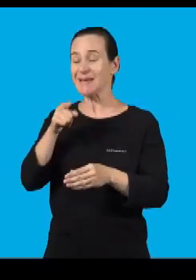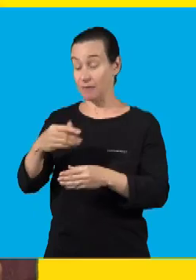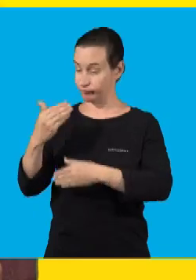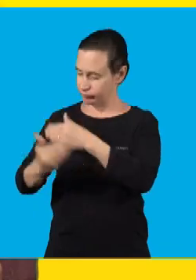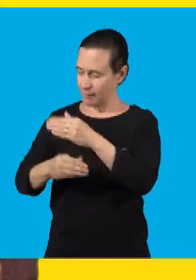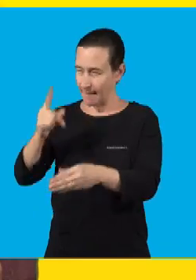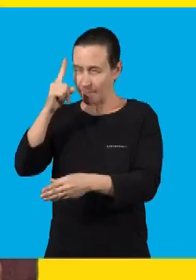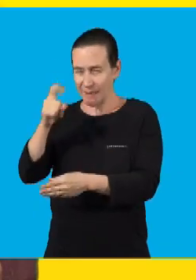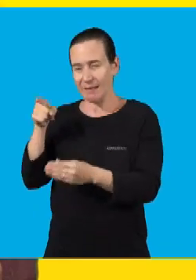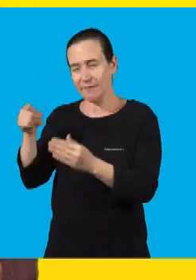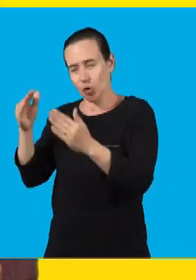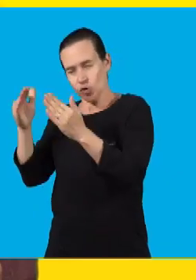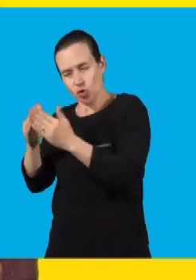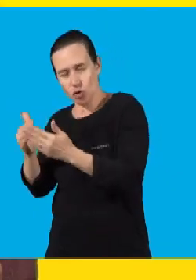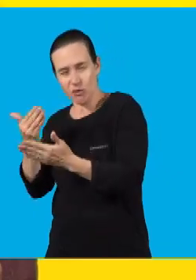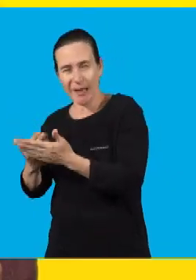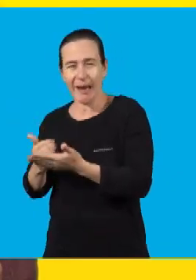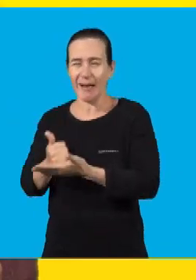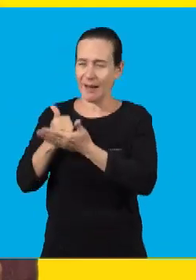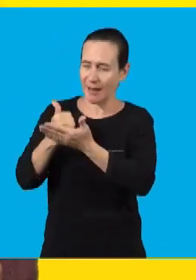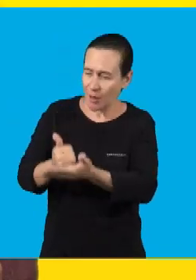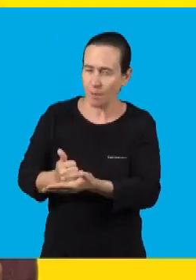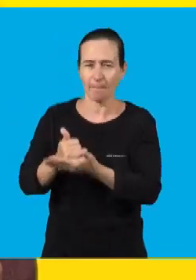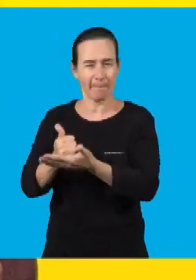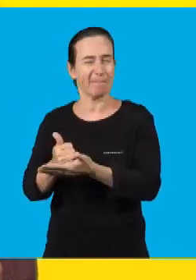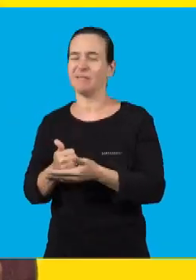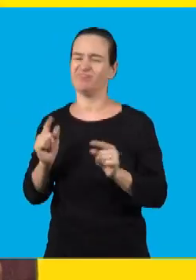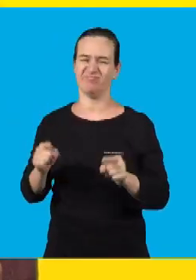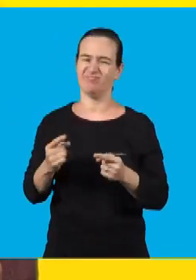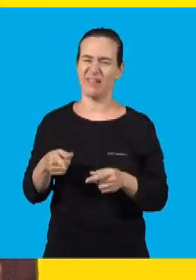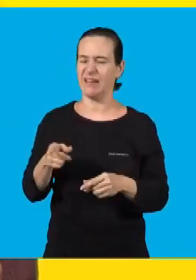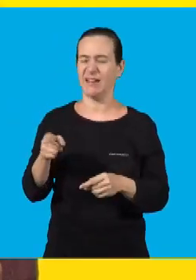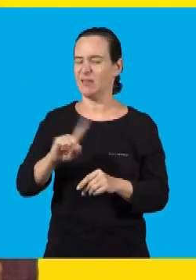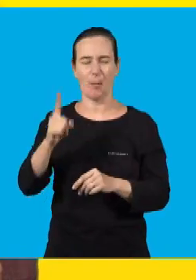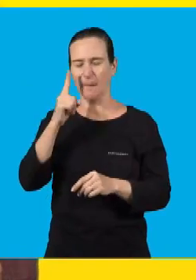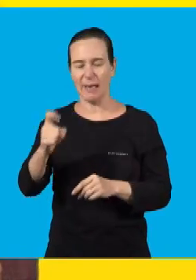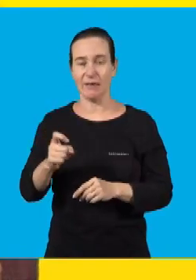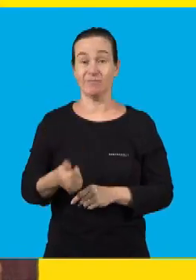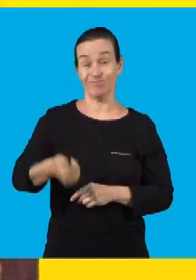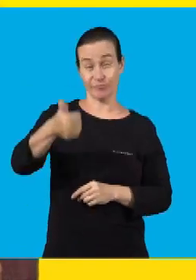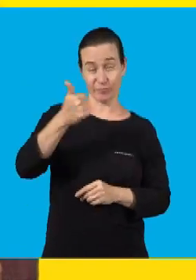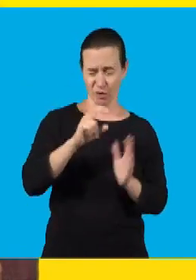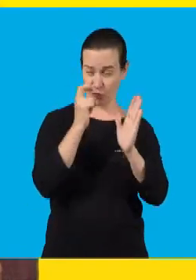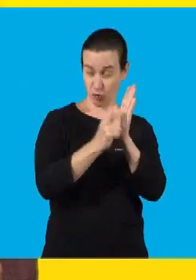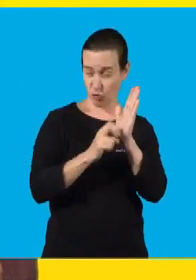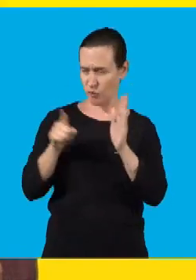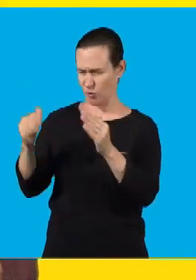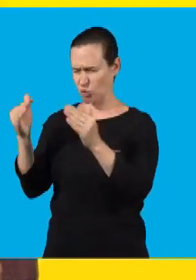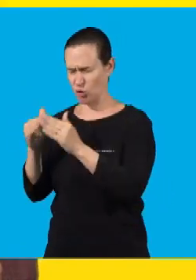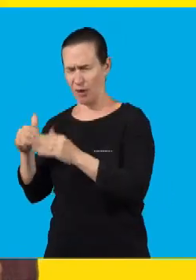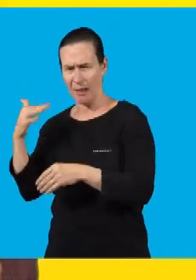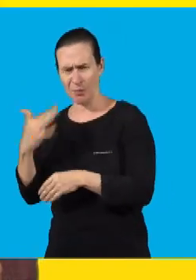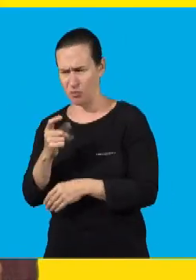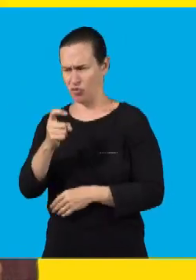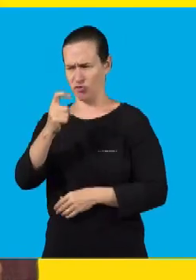church is fulfilling why he wants to go there. And the rules of the church are too restrictive. So there's